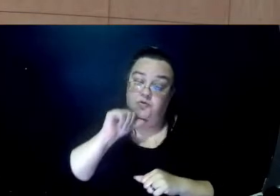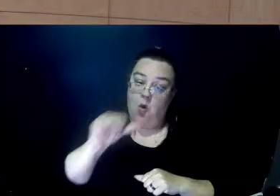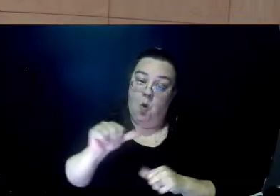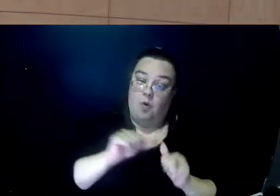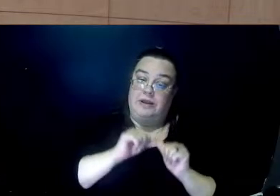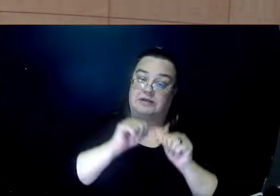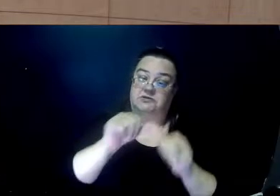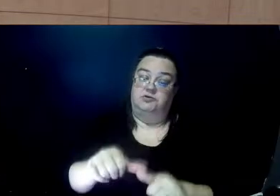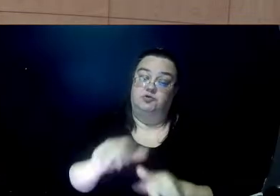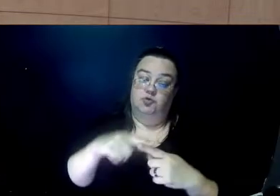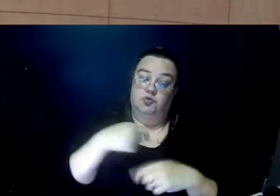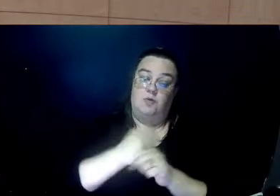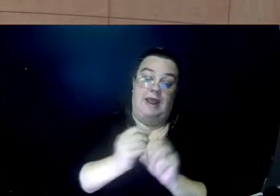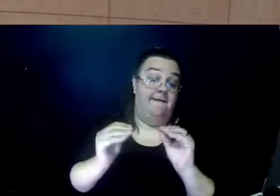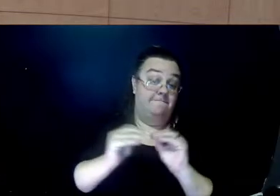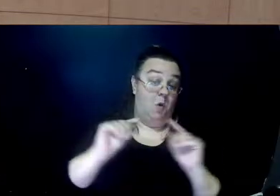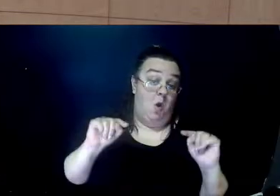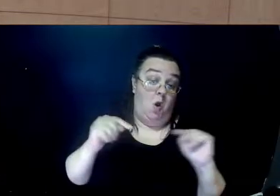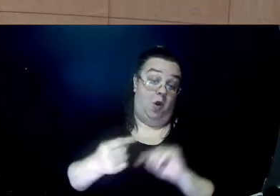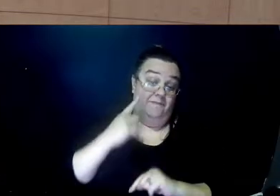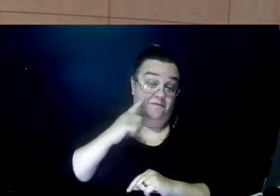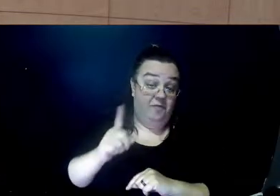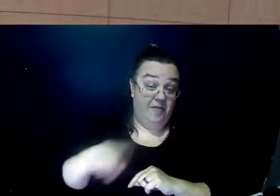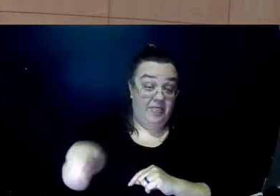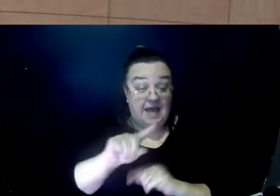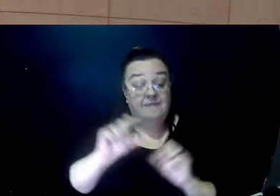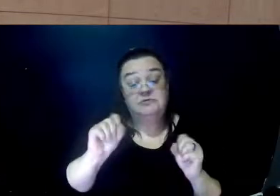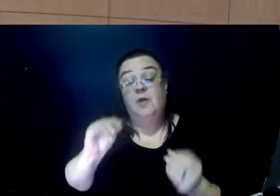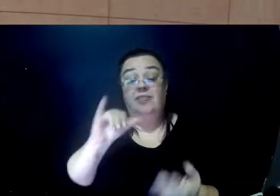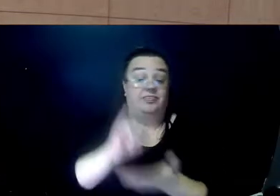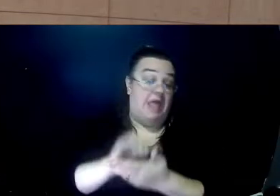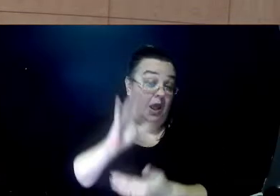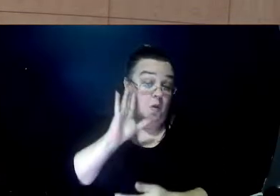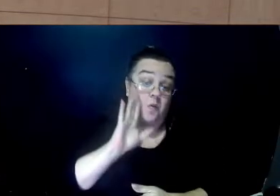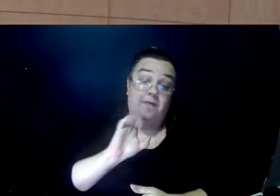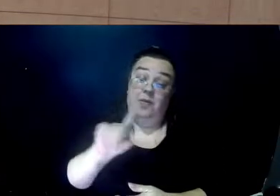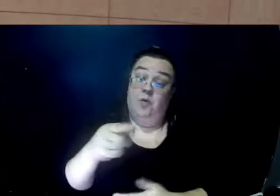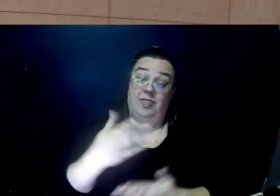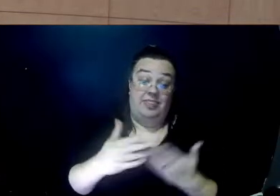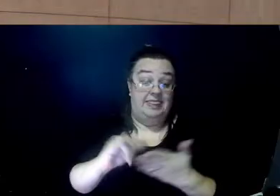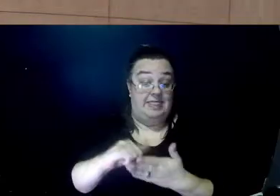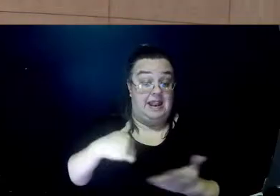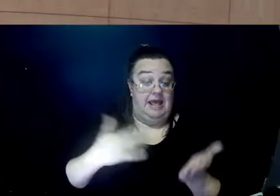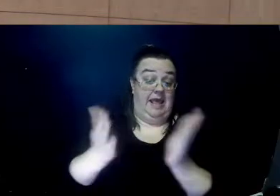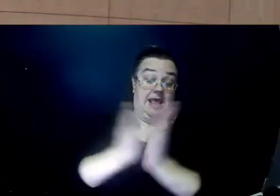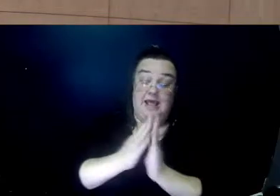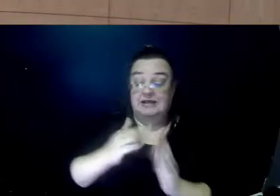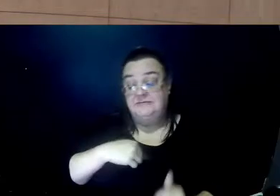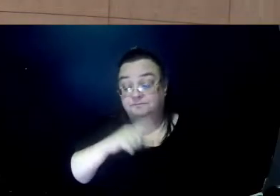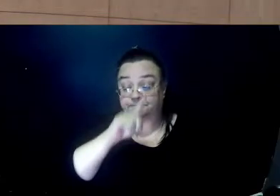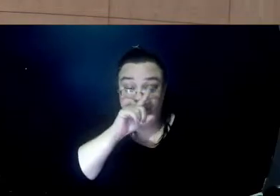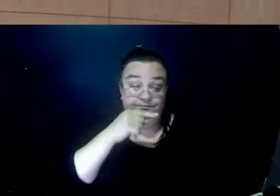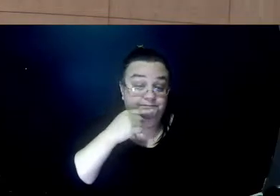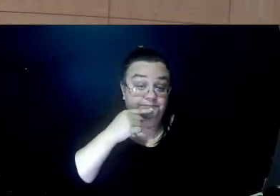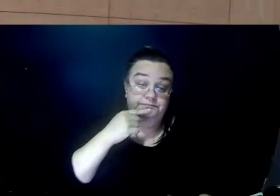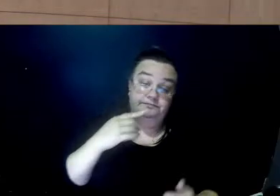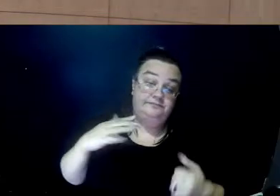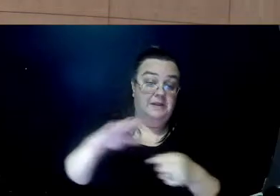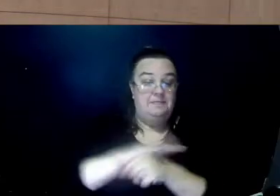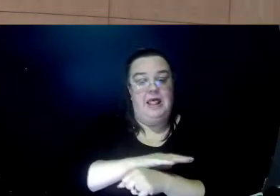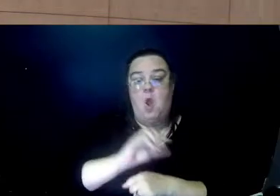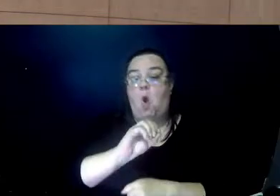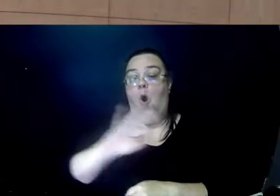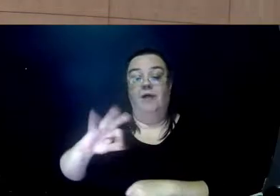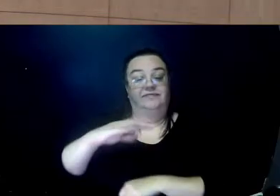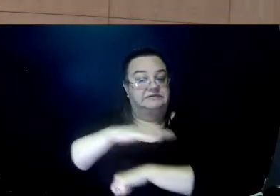to create more harm for them. So that would be the only thing that I ask. I'm not saying to completely take this off the table,